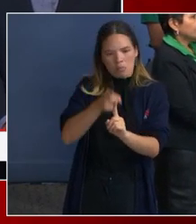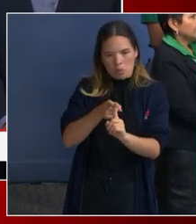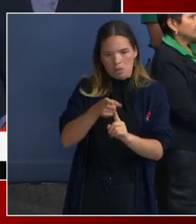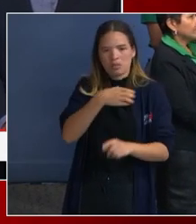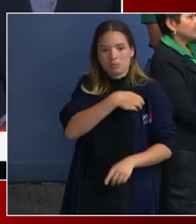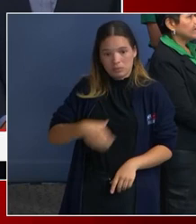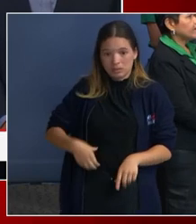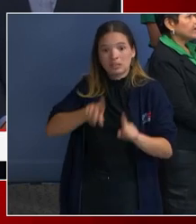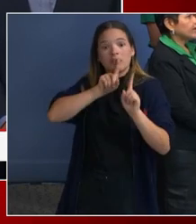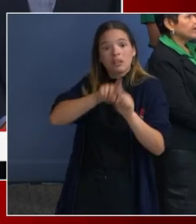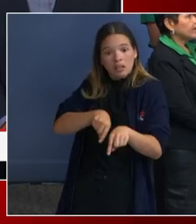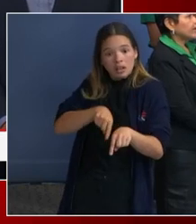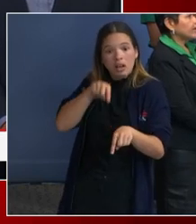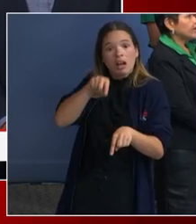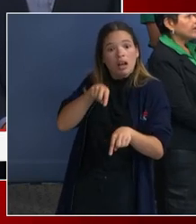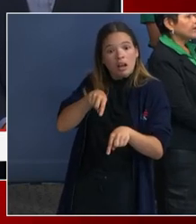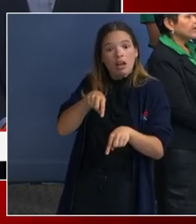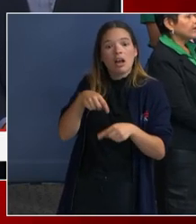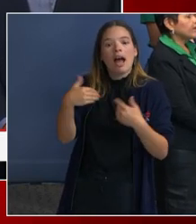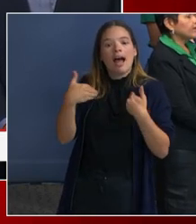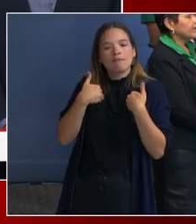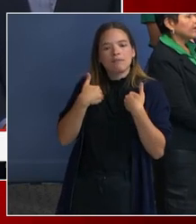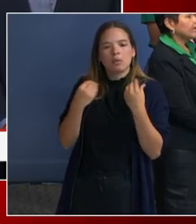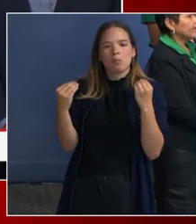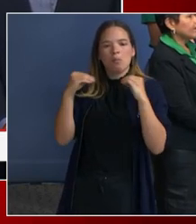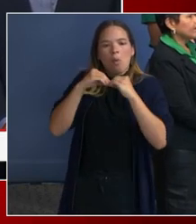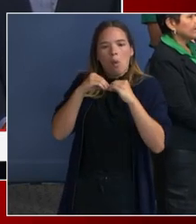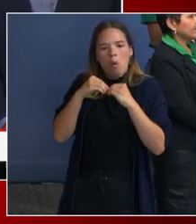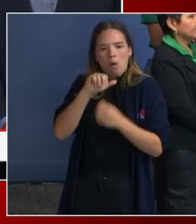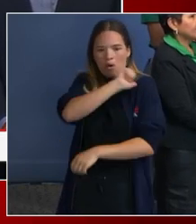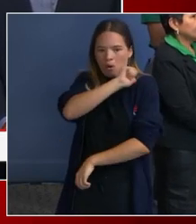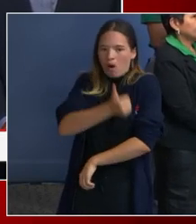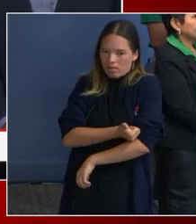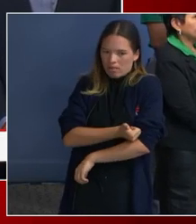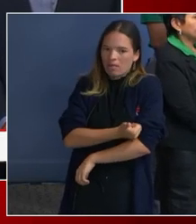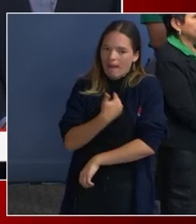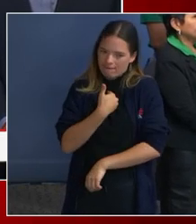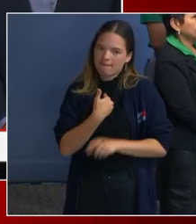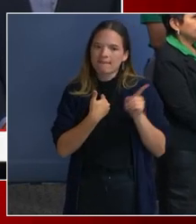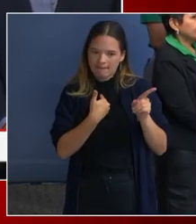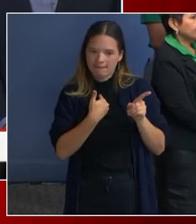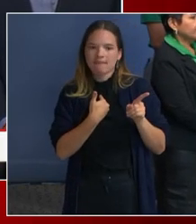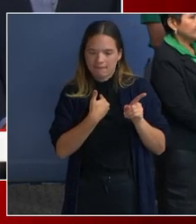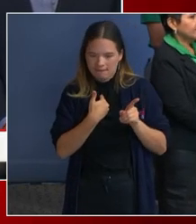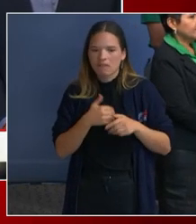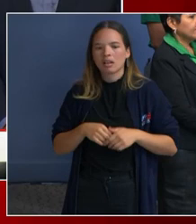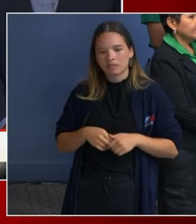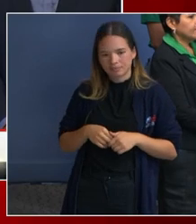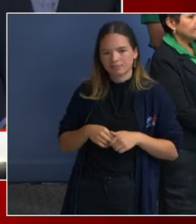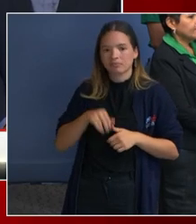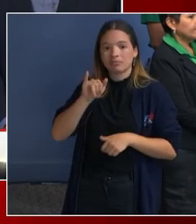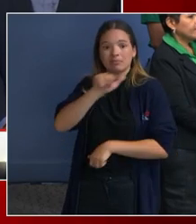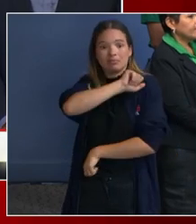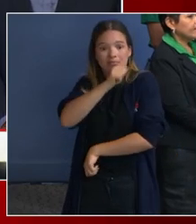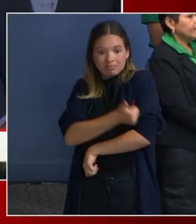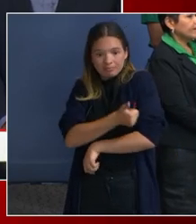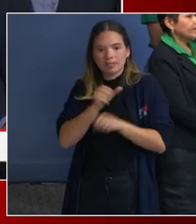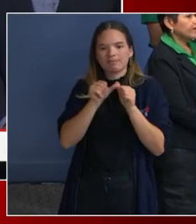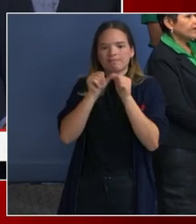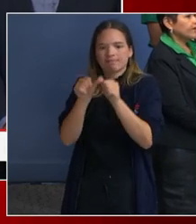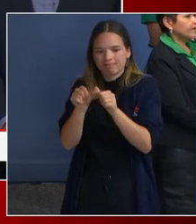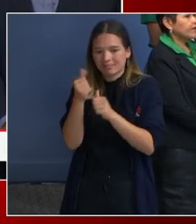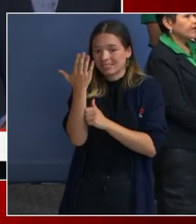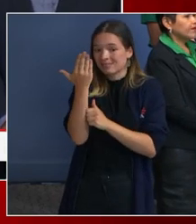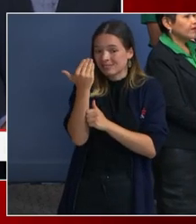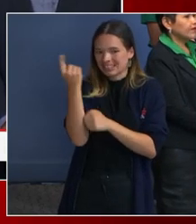administrative authority that I don't normally have. And that administrative authority lasts for 15 days. I